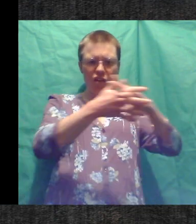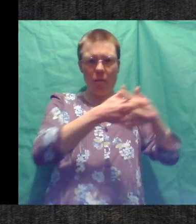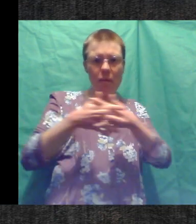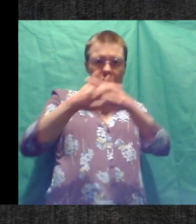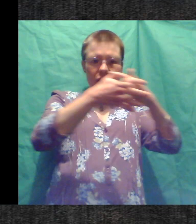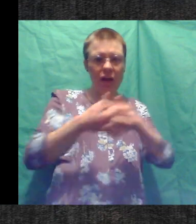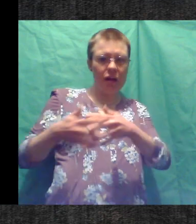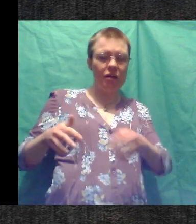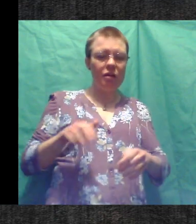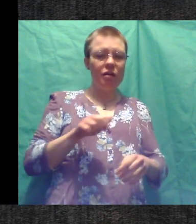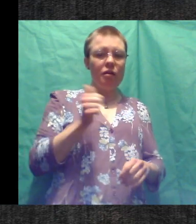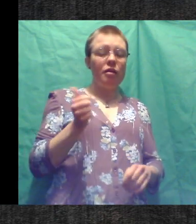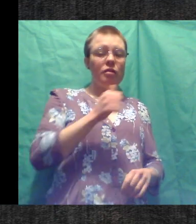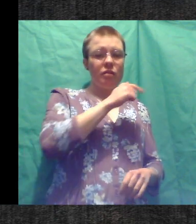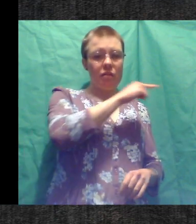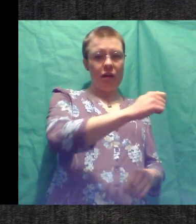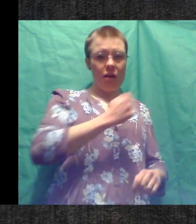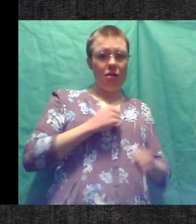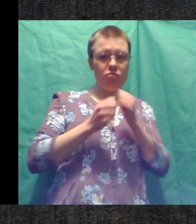this America.